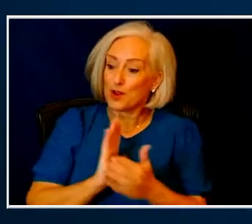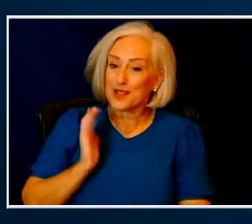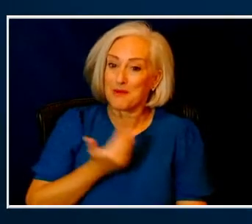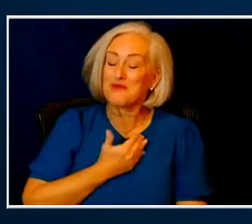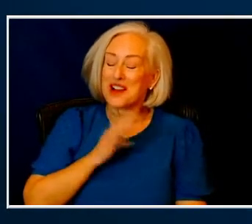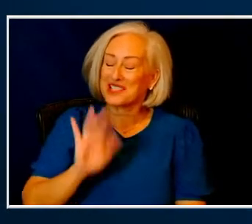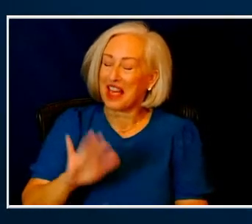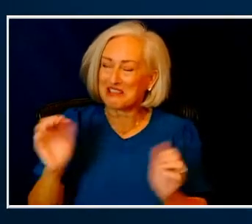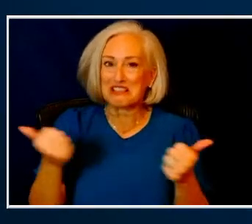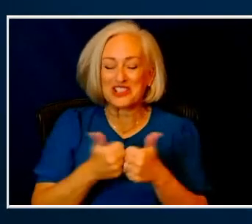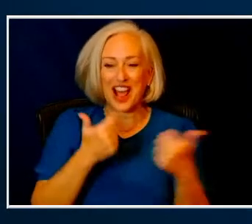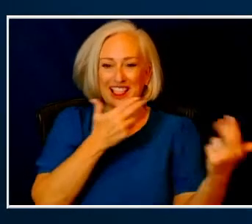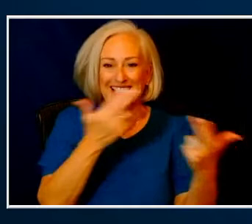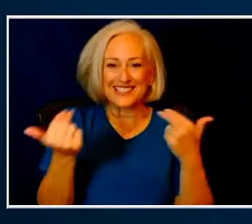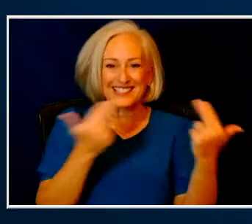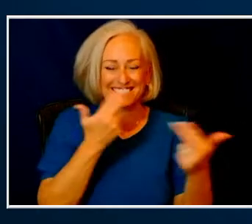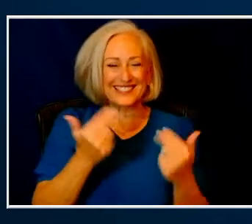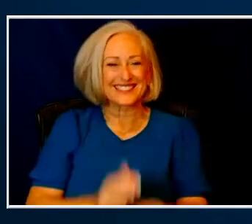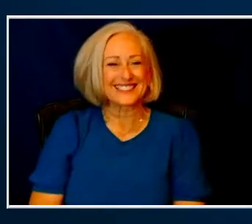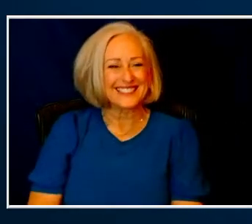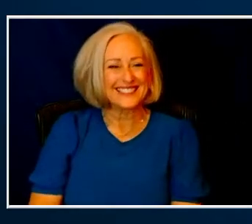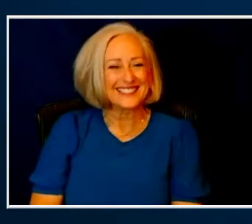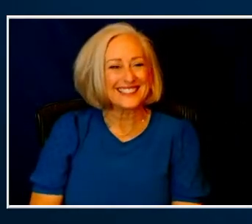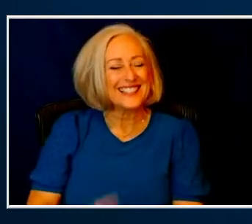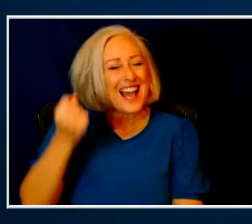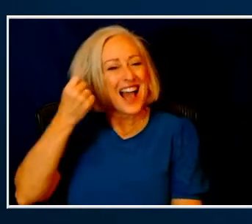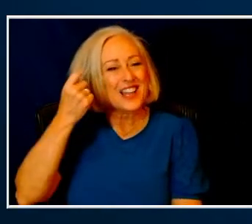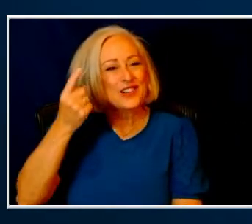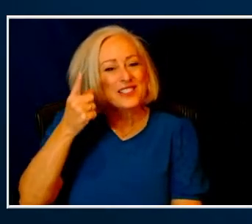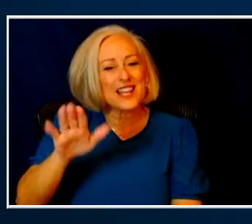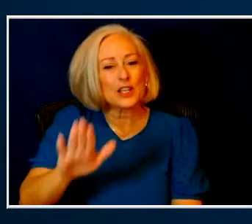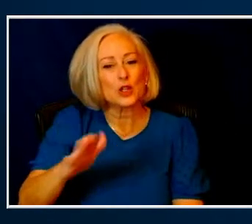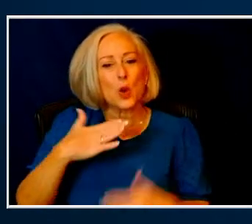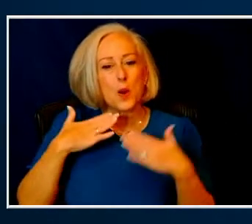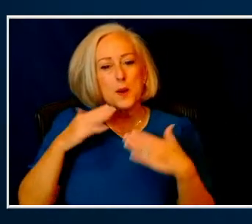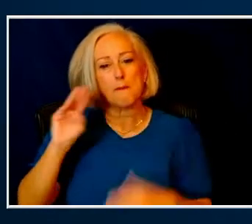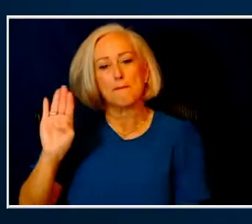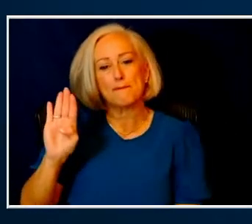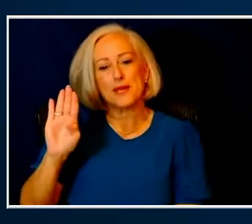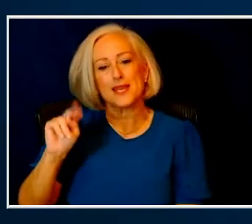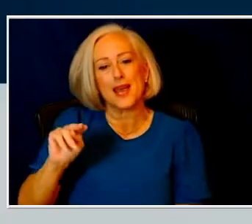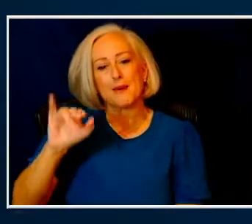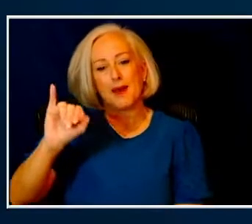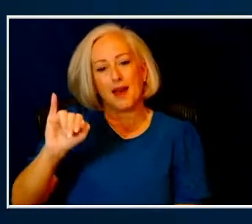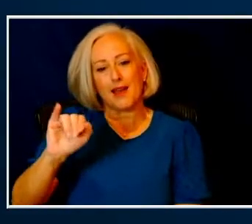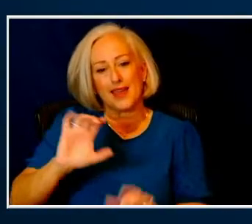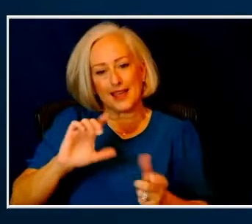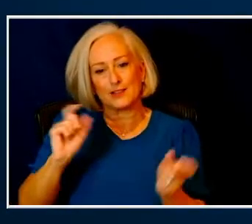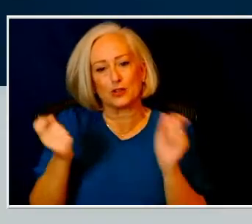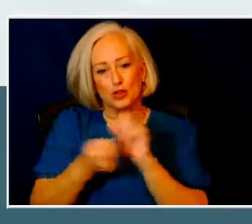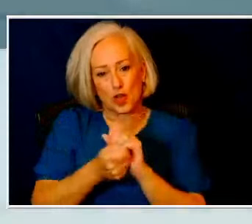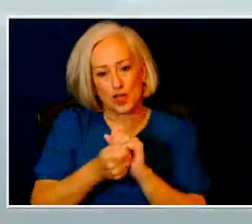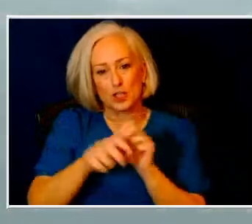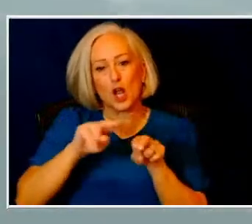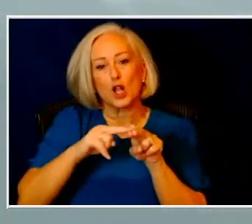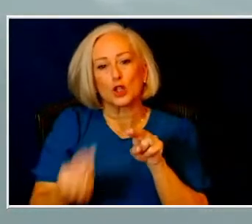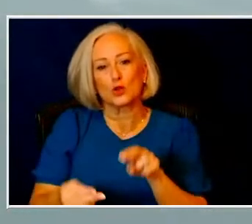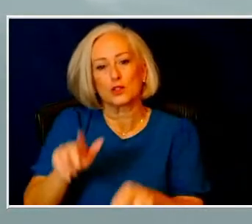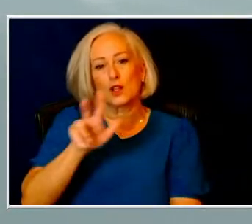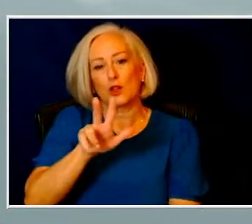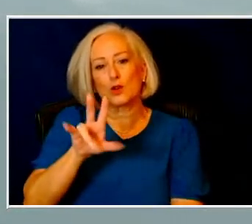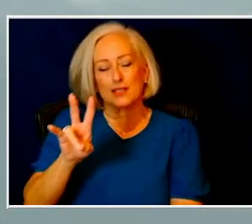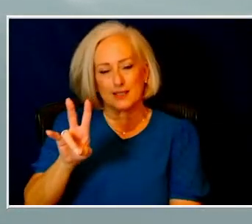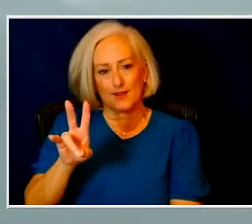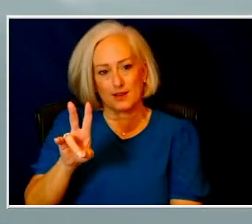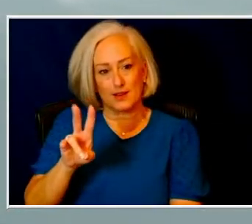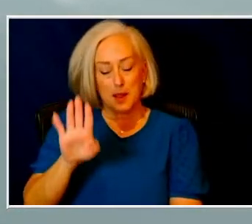it. All right, so I understand there's been a big change in your body mass index since you've lost those 37 pounds. And body mass index is a relationship to height and weight.